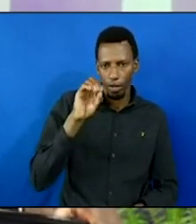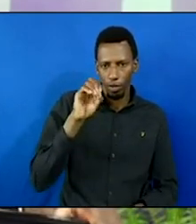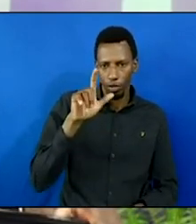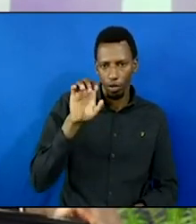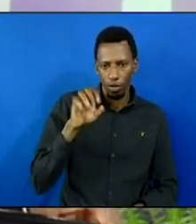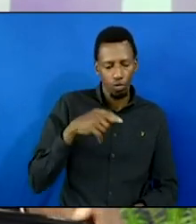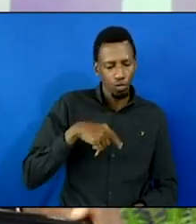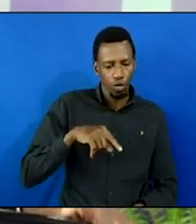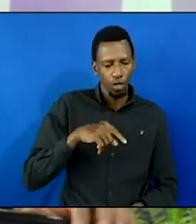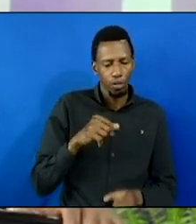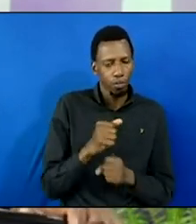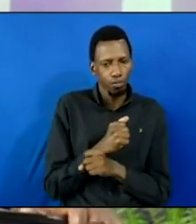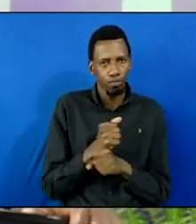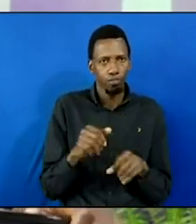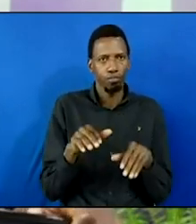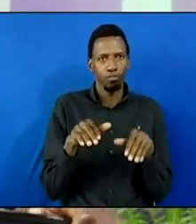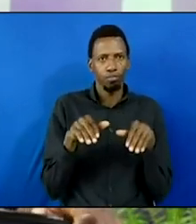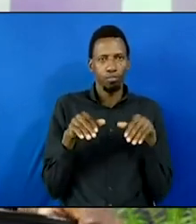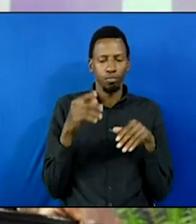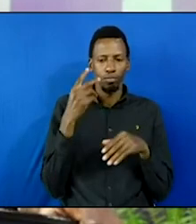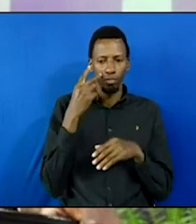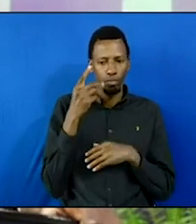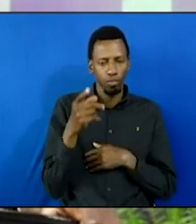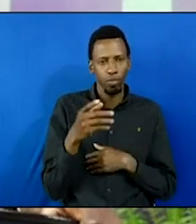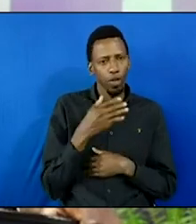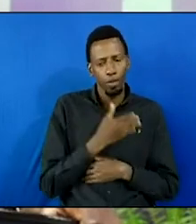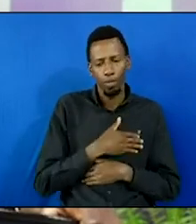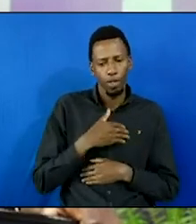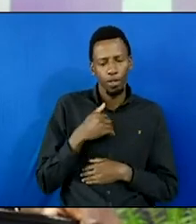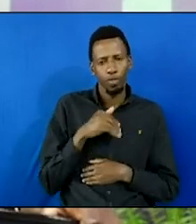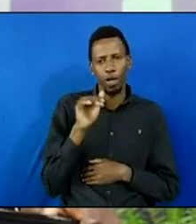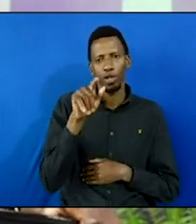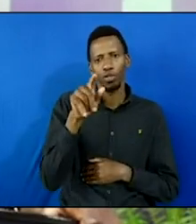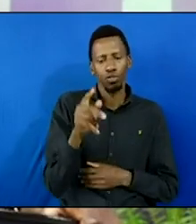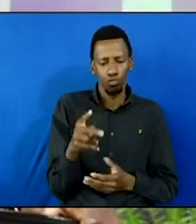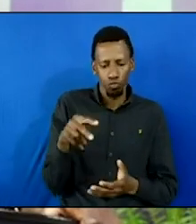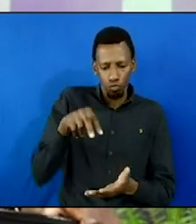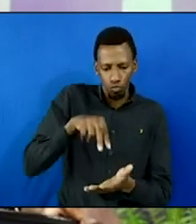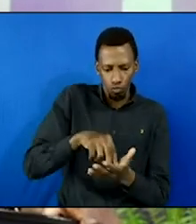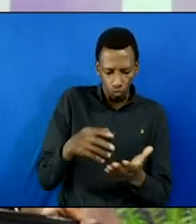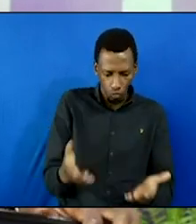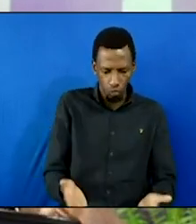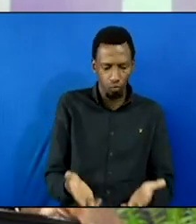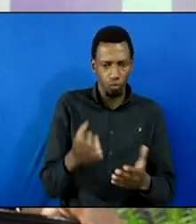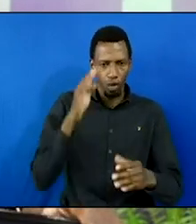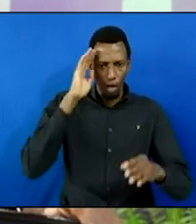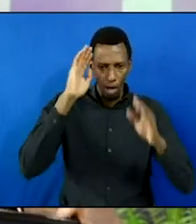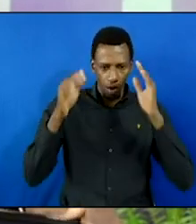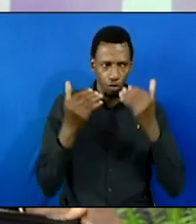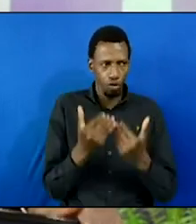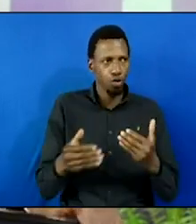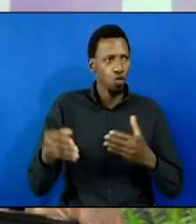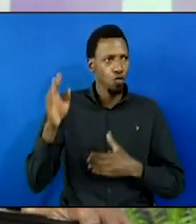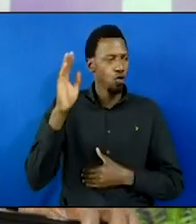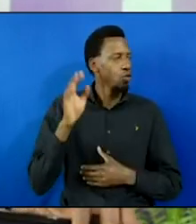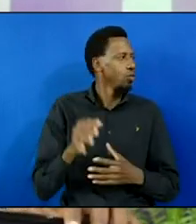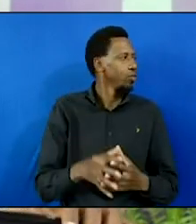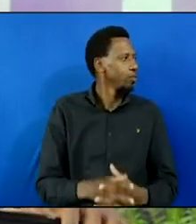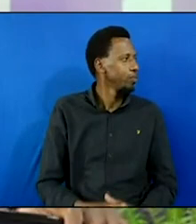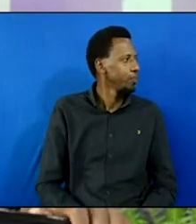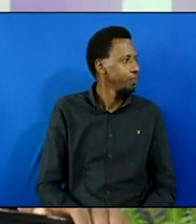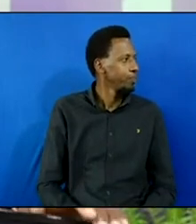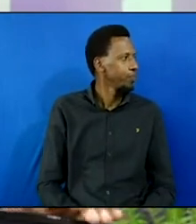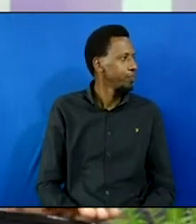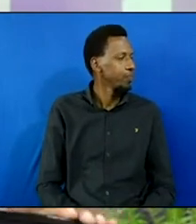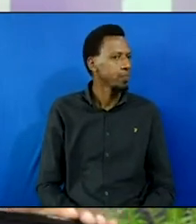we can't wait to see you. May I ask you, please, to rise up and say hi to God's children.